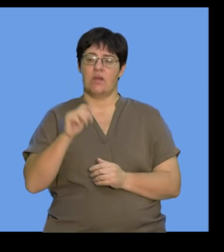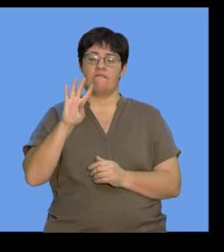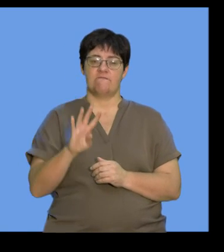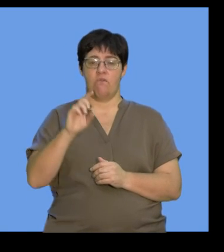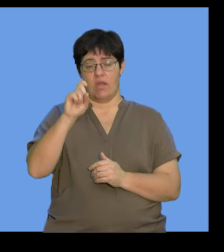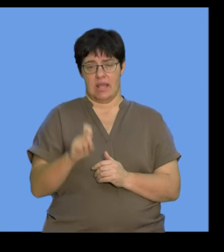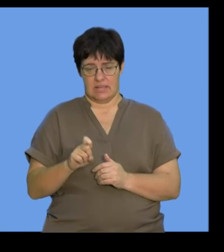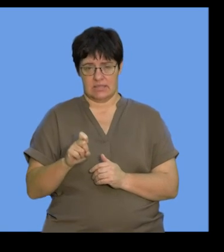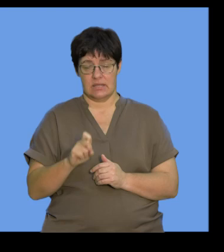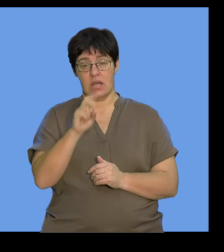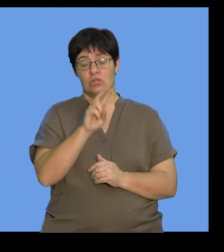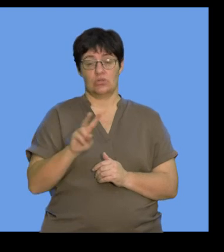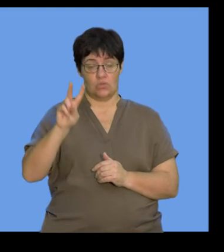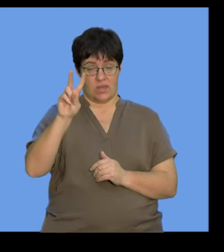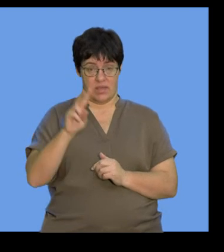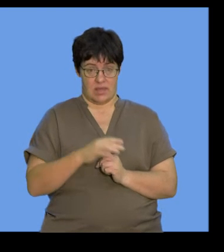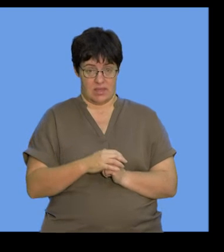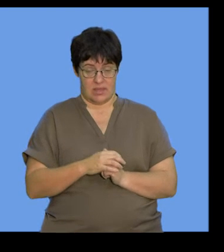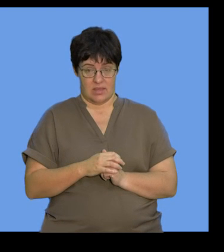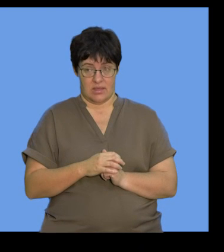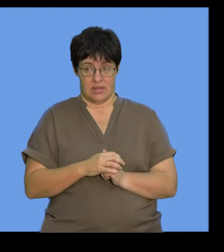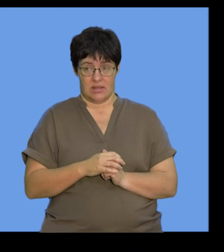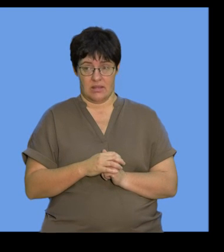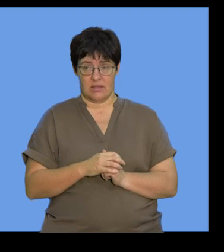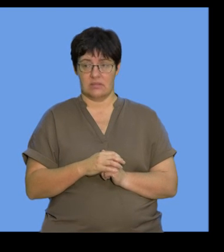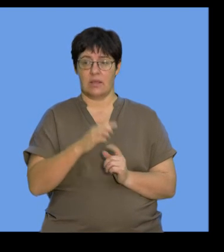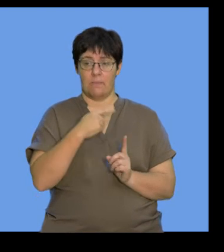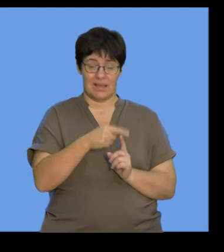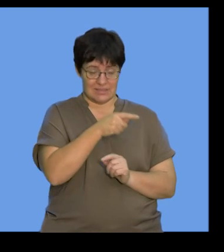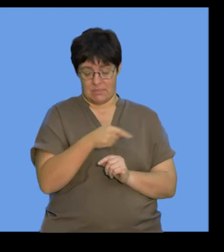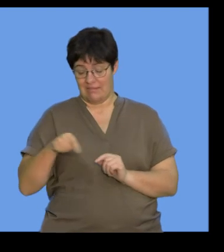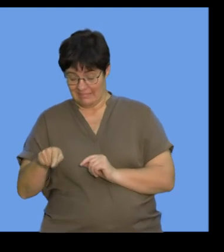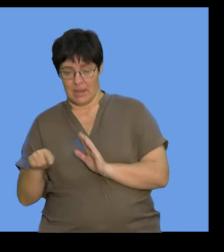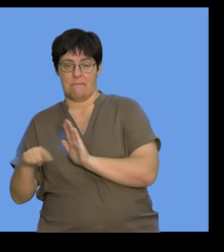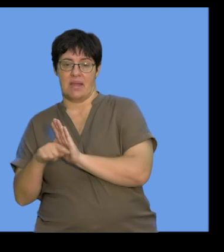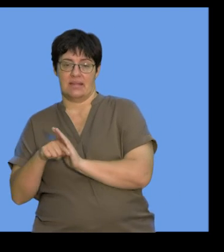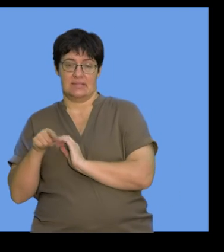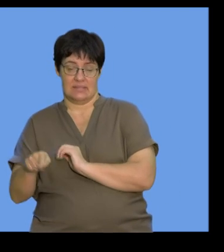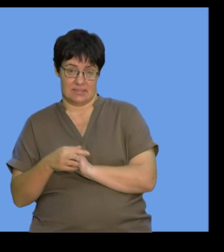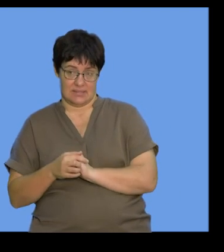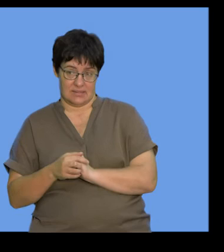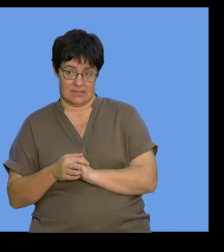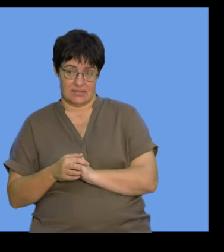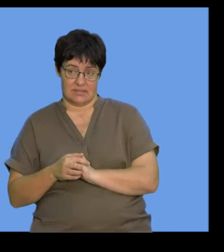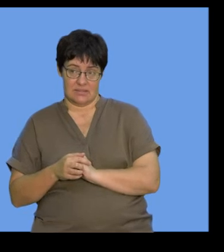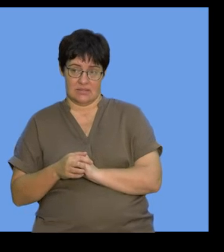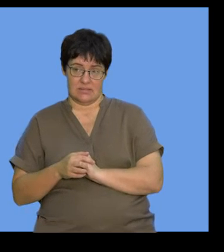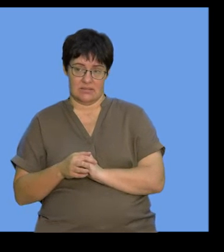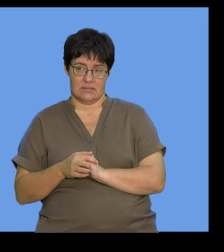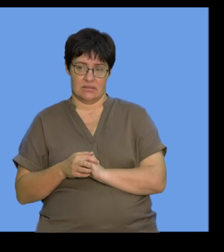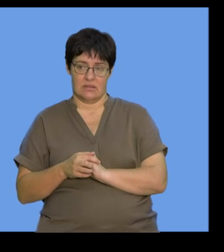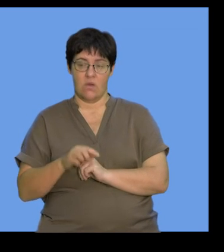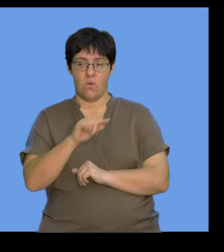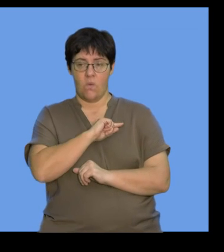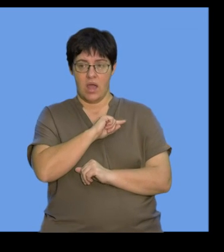4x squared. And then since this is a plus, it becomes a minus here. And then remember, because